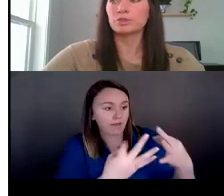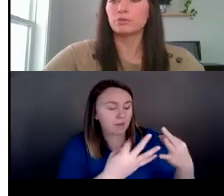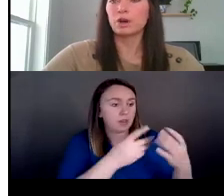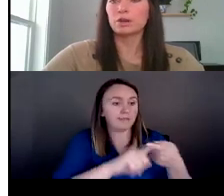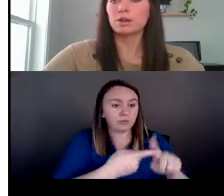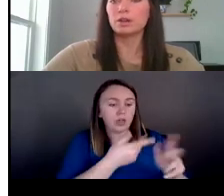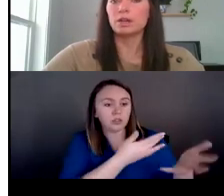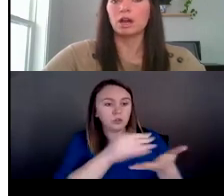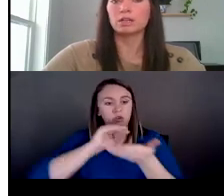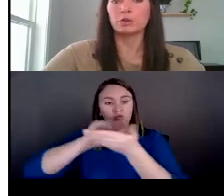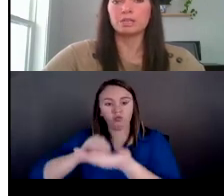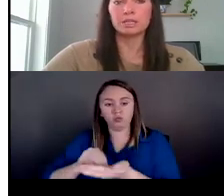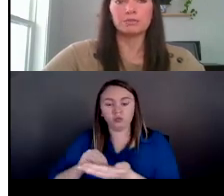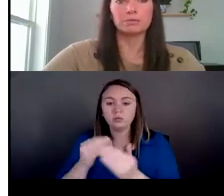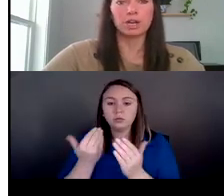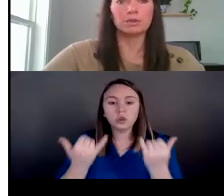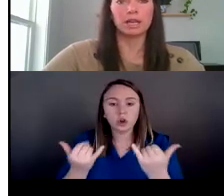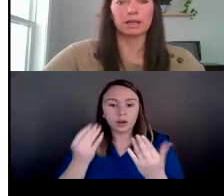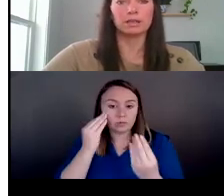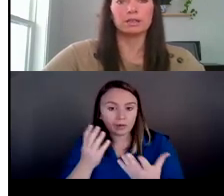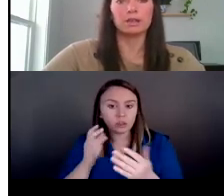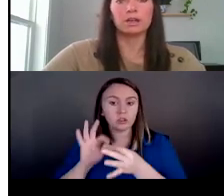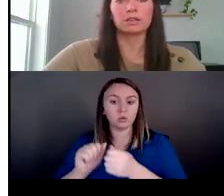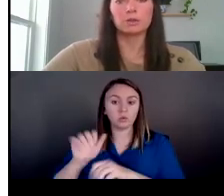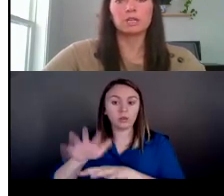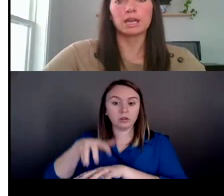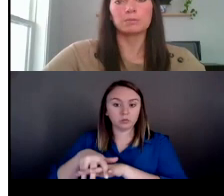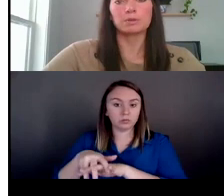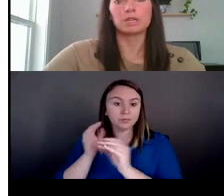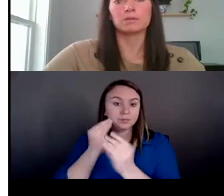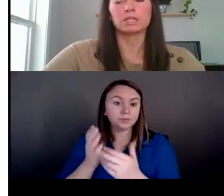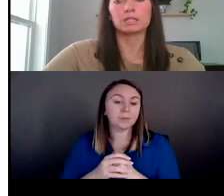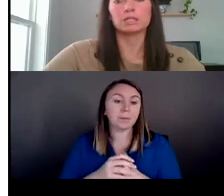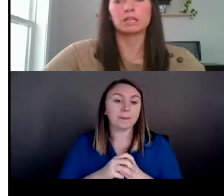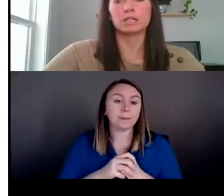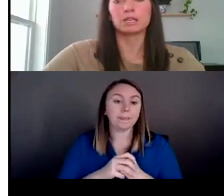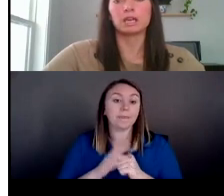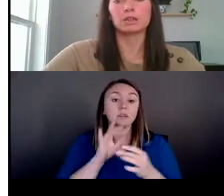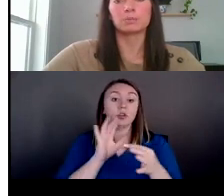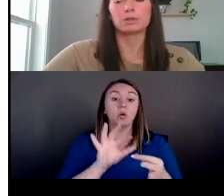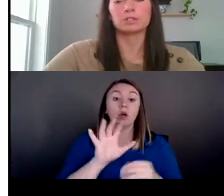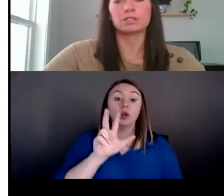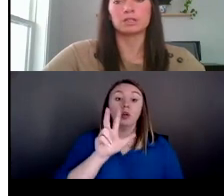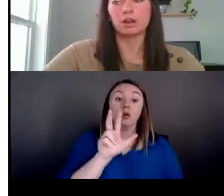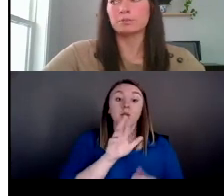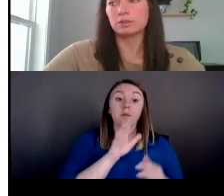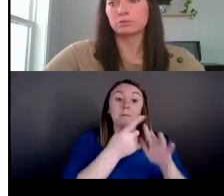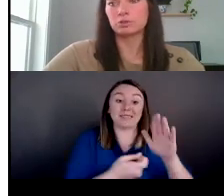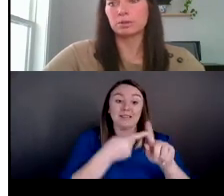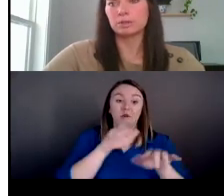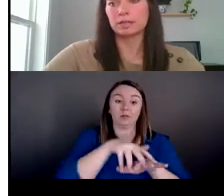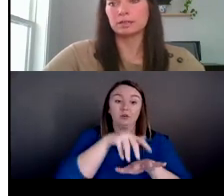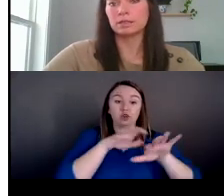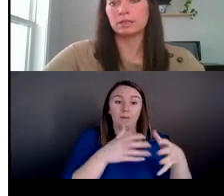system so far. So missing from tribal land, 38% of the cases indicate the person is not missing